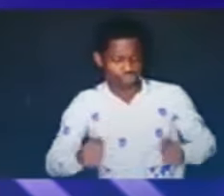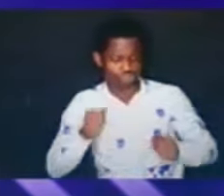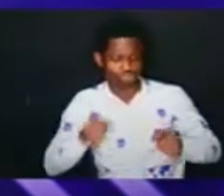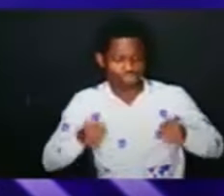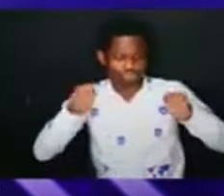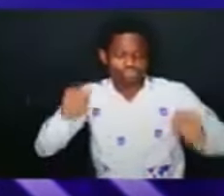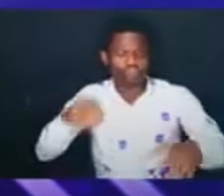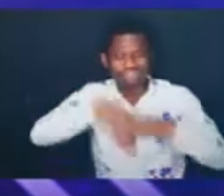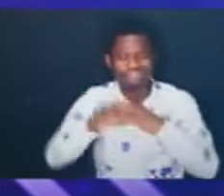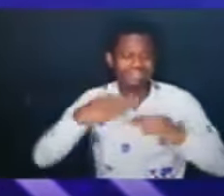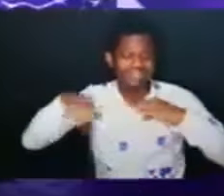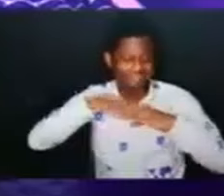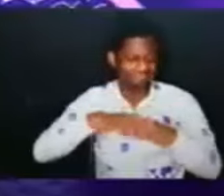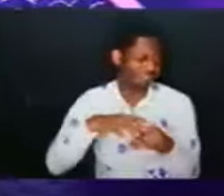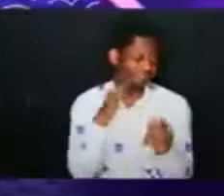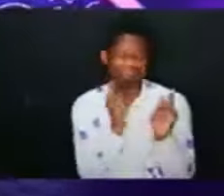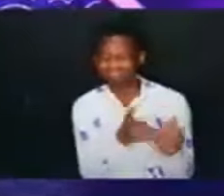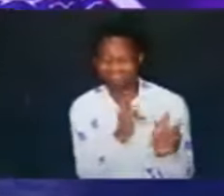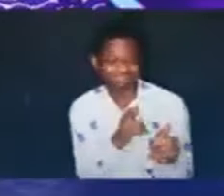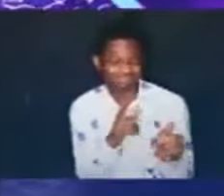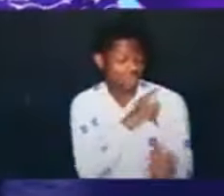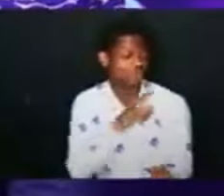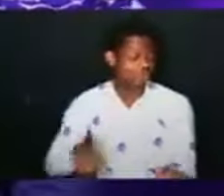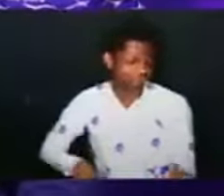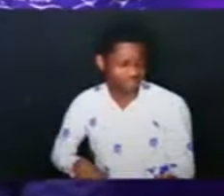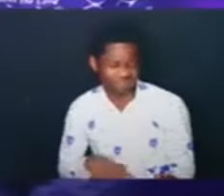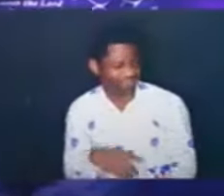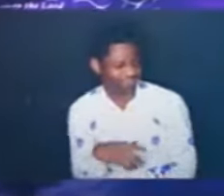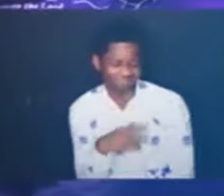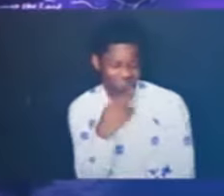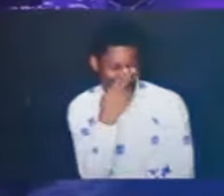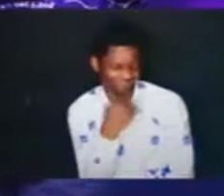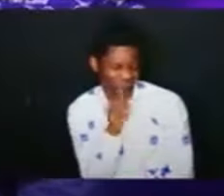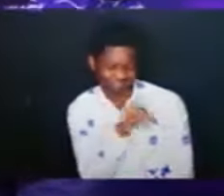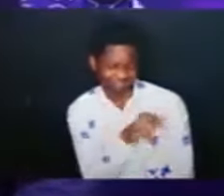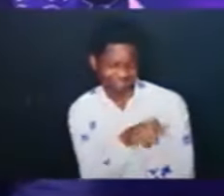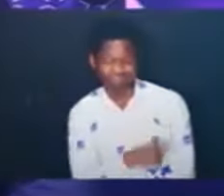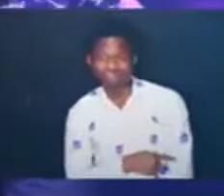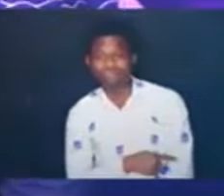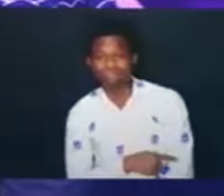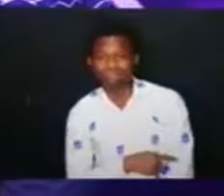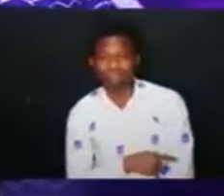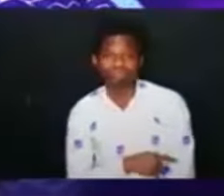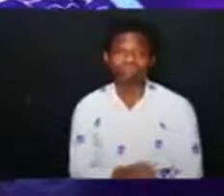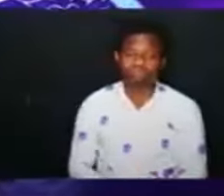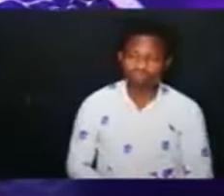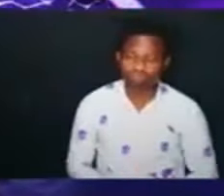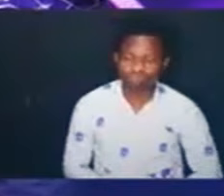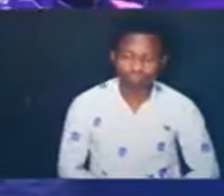Lord scores of them. Do you know? Most of whom I decay a tea, Edia San and so no say, Afe Mumra,